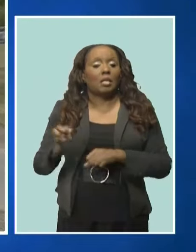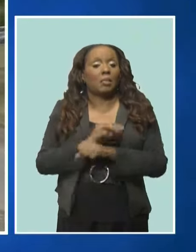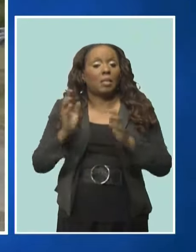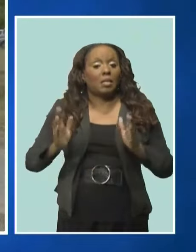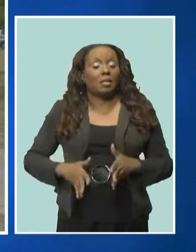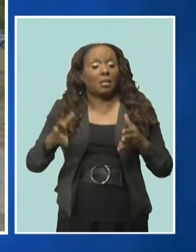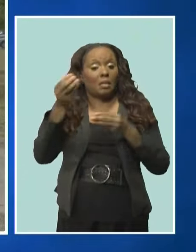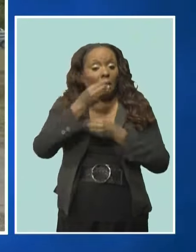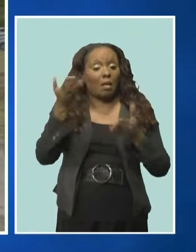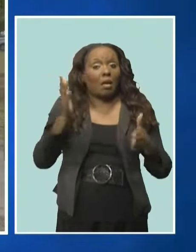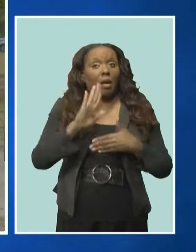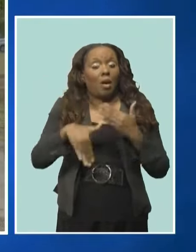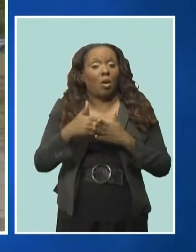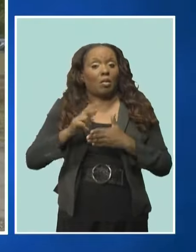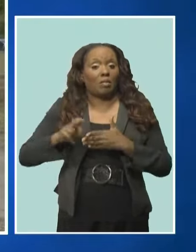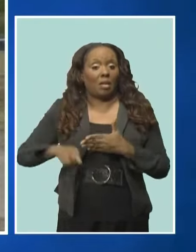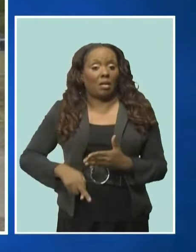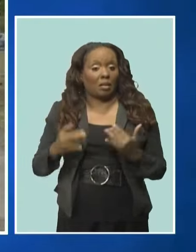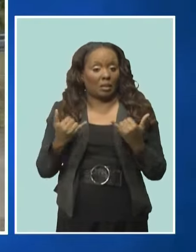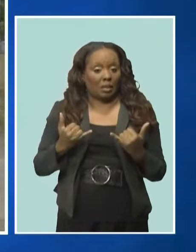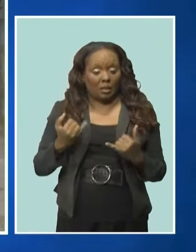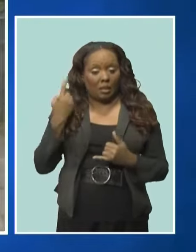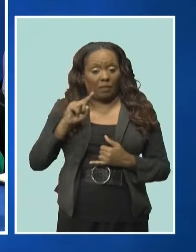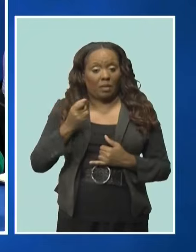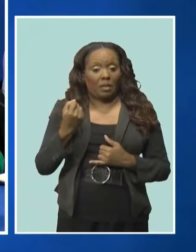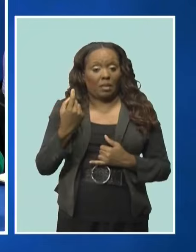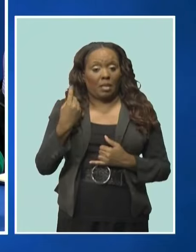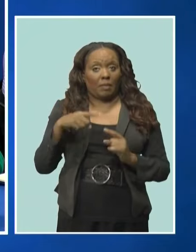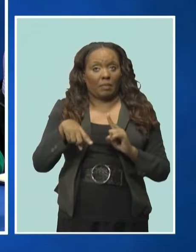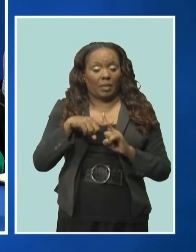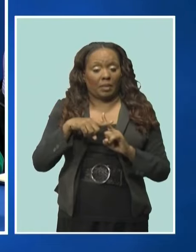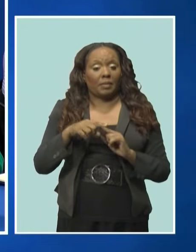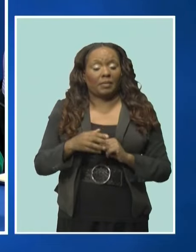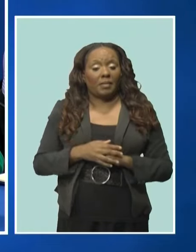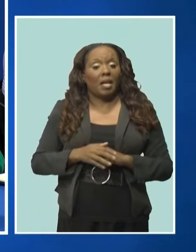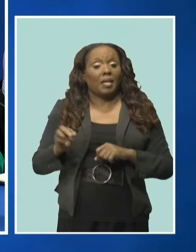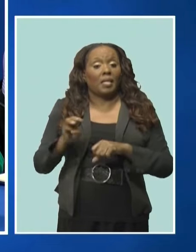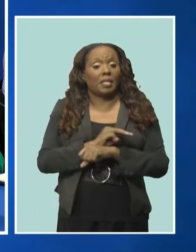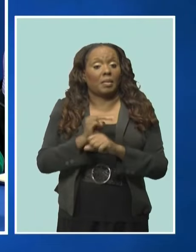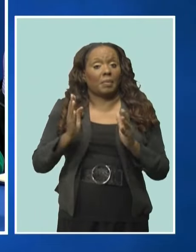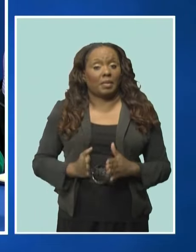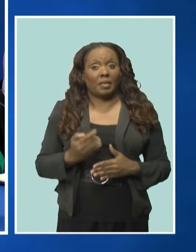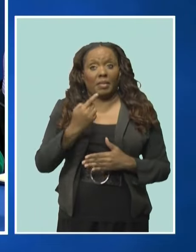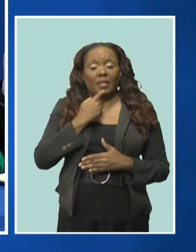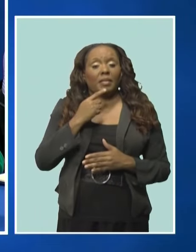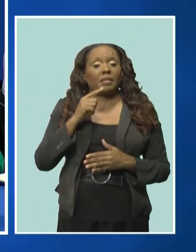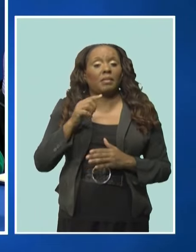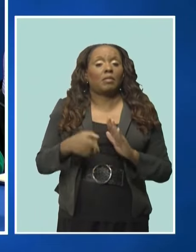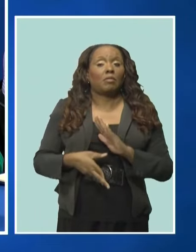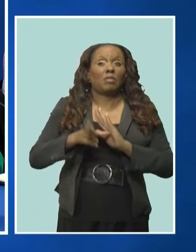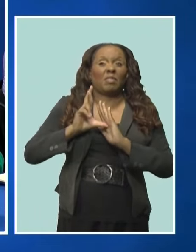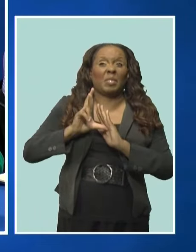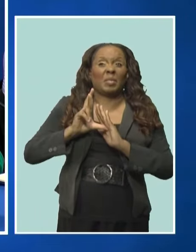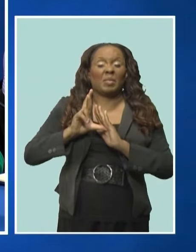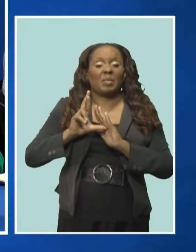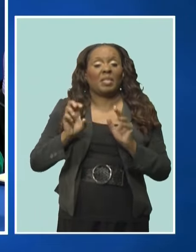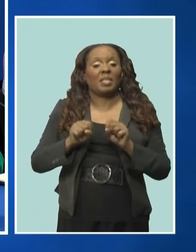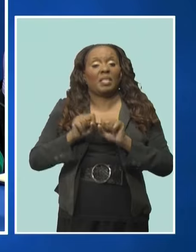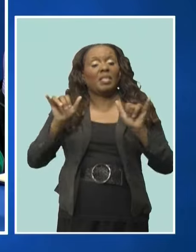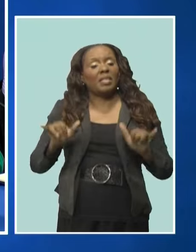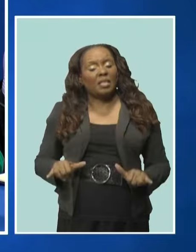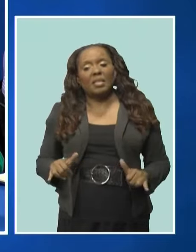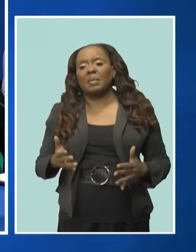year's Barbados Secondary School's entrance examination. Minister McConney says a review of the system over the last decade has